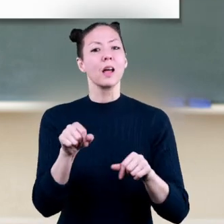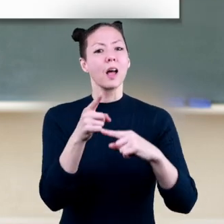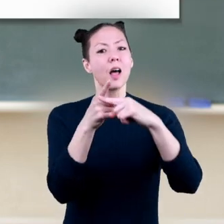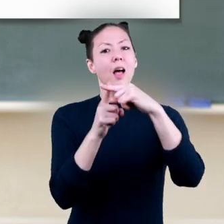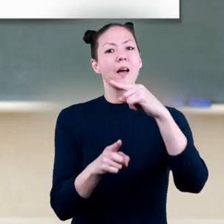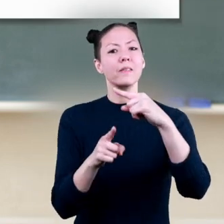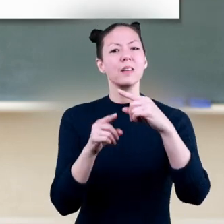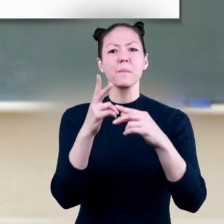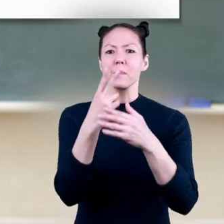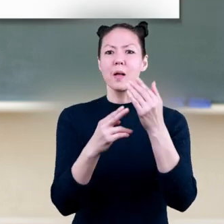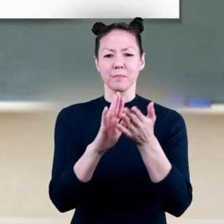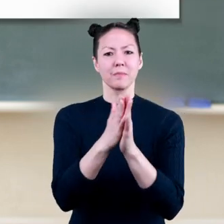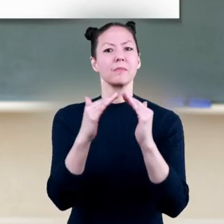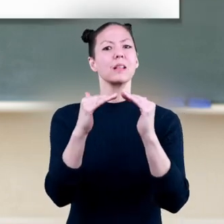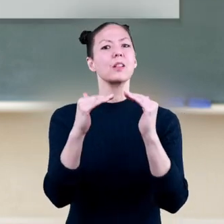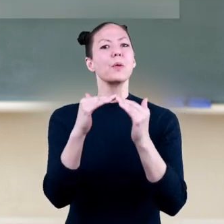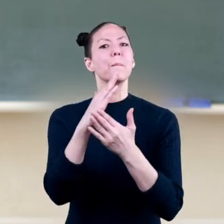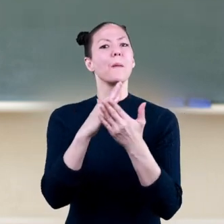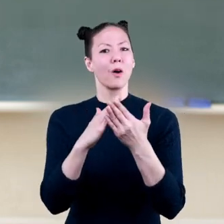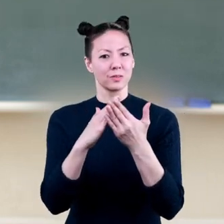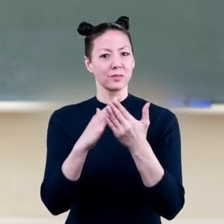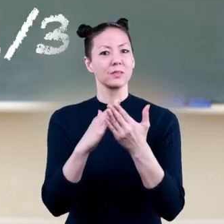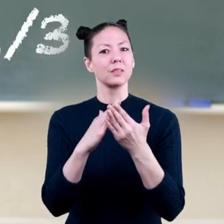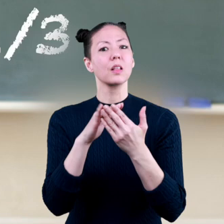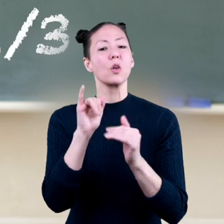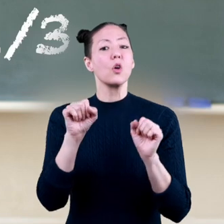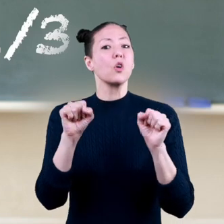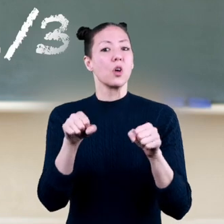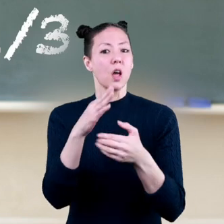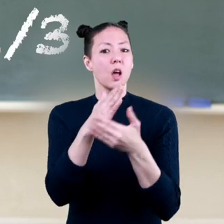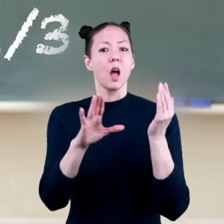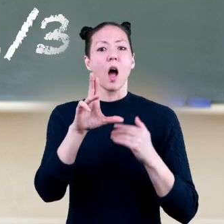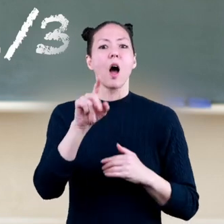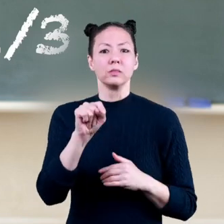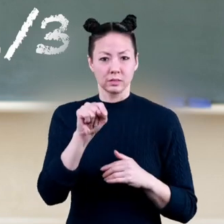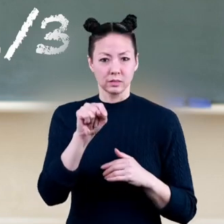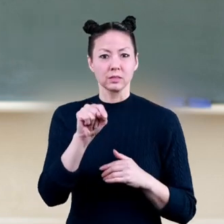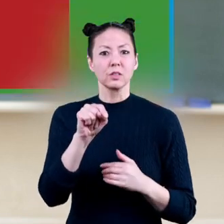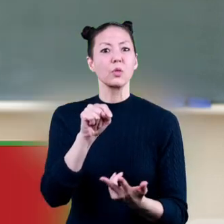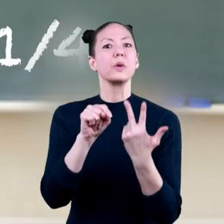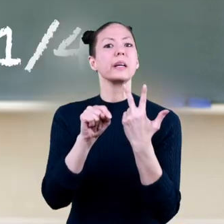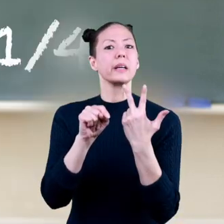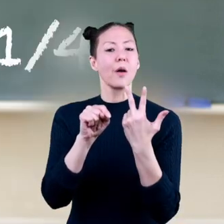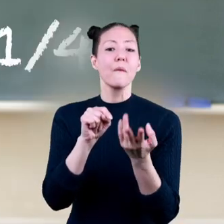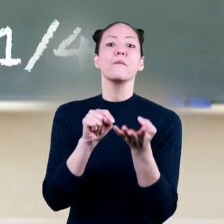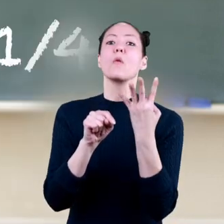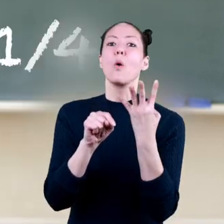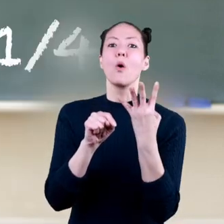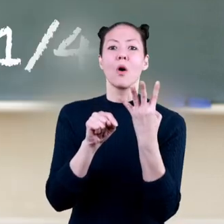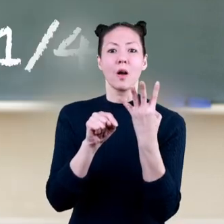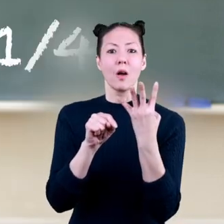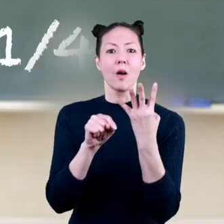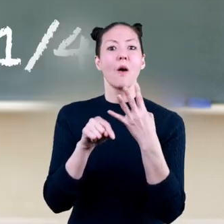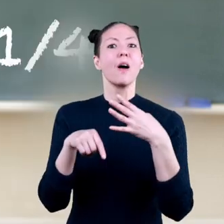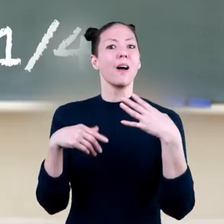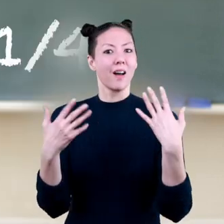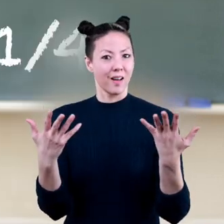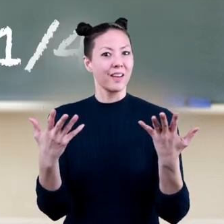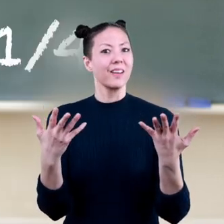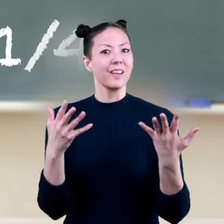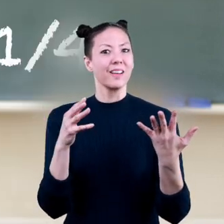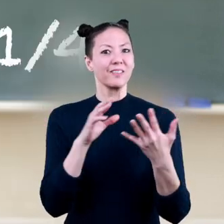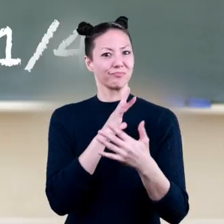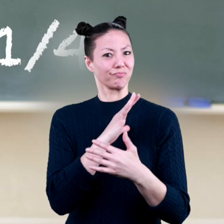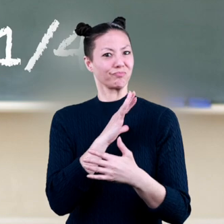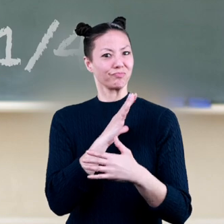can also be cut into other equal parts. They can be cut into three parts called thirds, or four parts called fourths